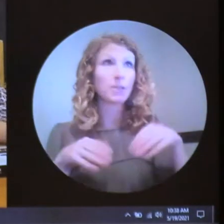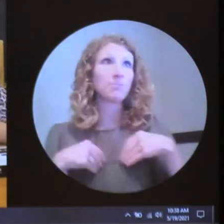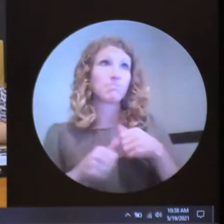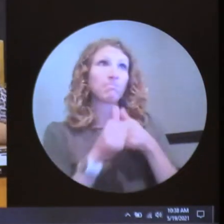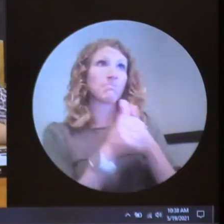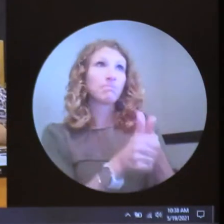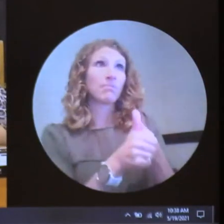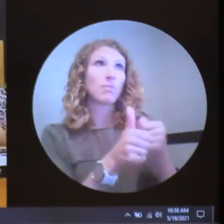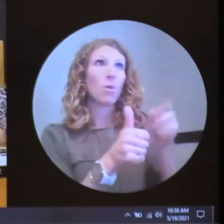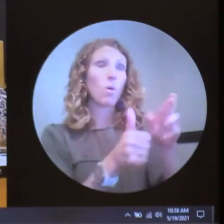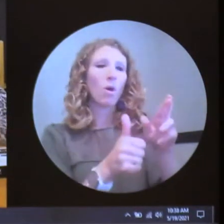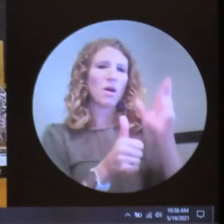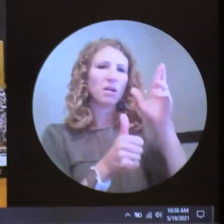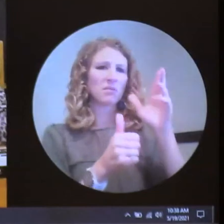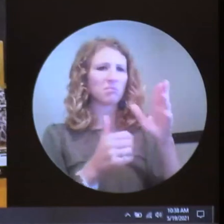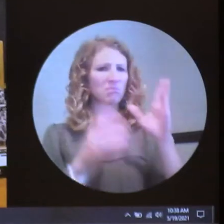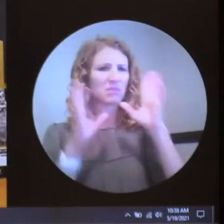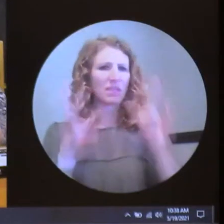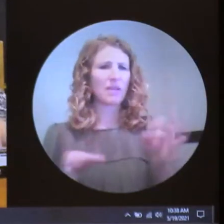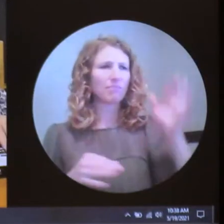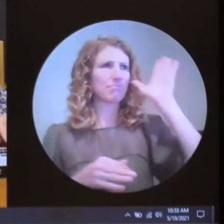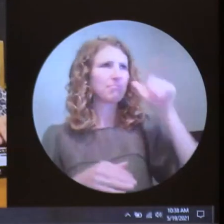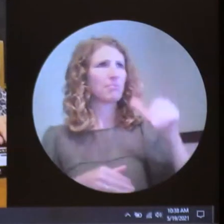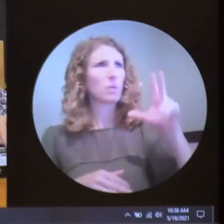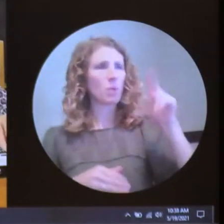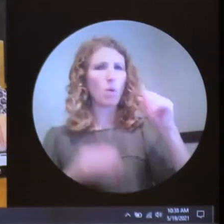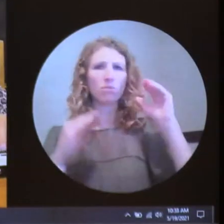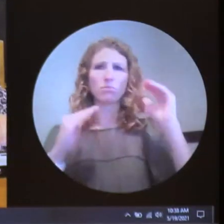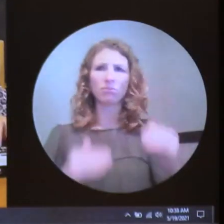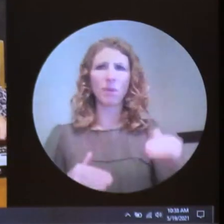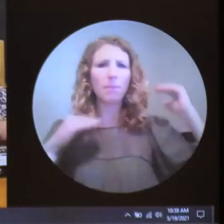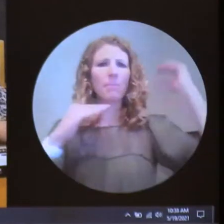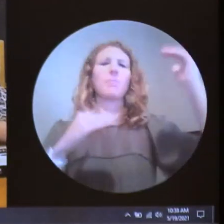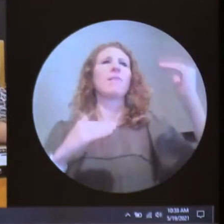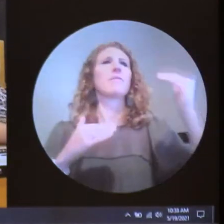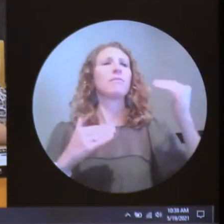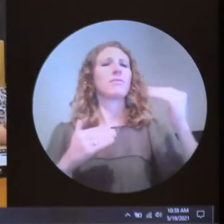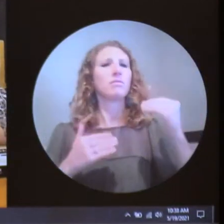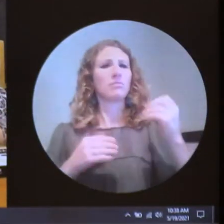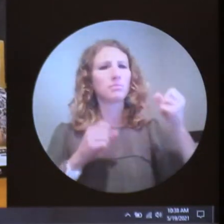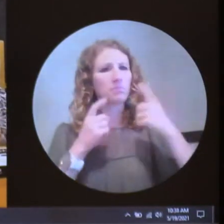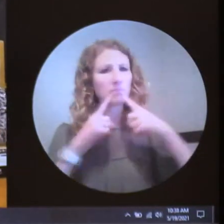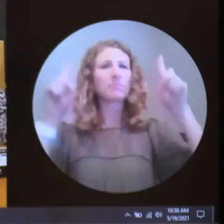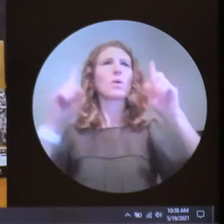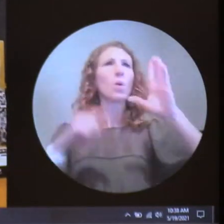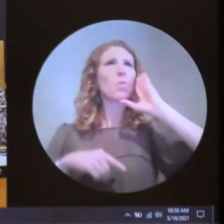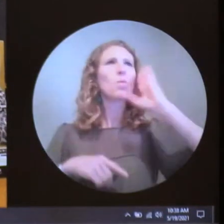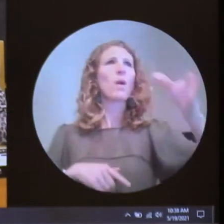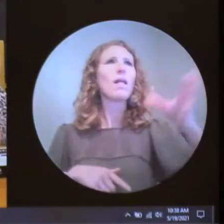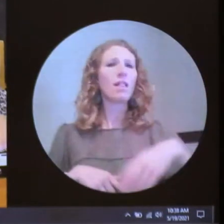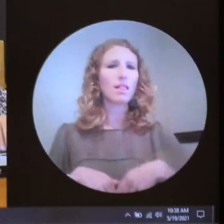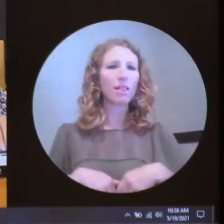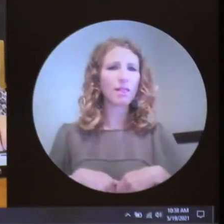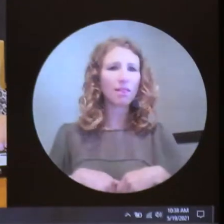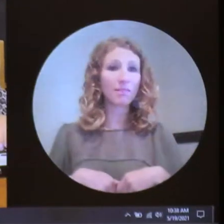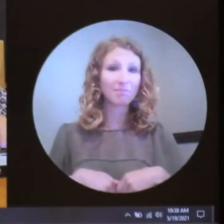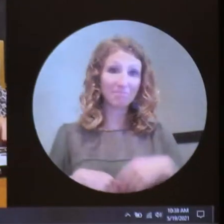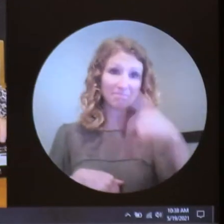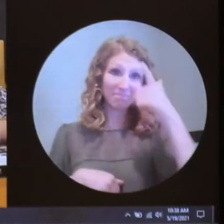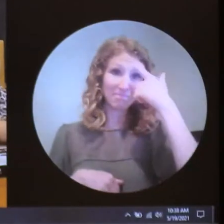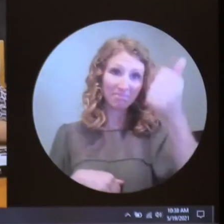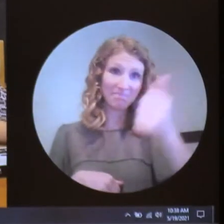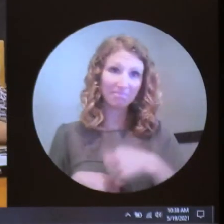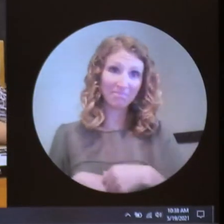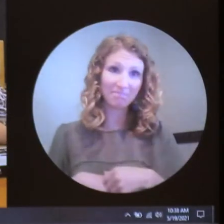to rise above to prove them wrong? If you're sitting here today wondering, how can I rise